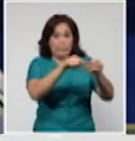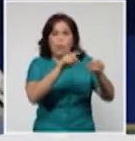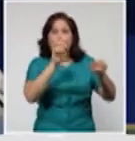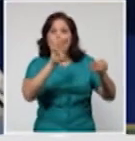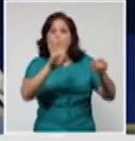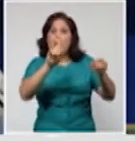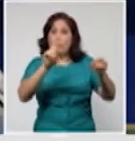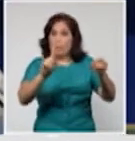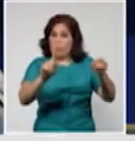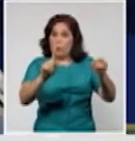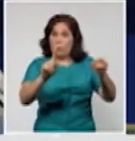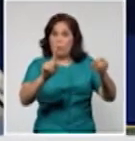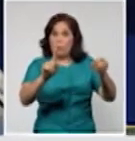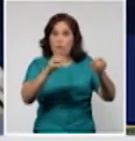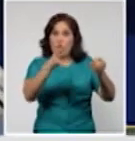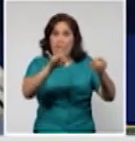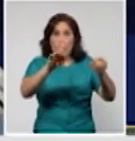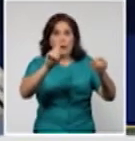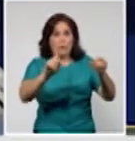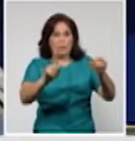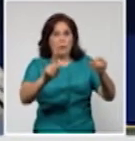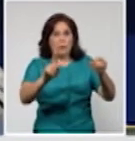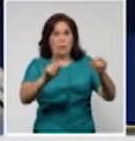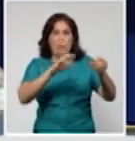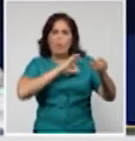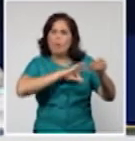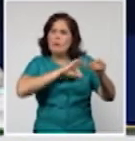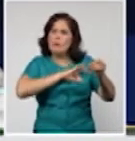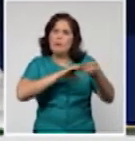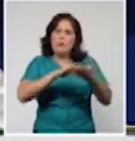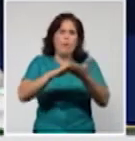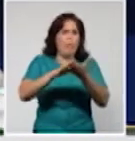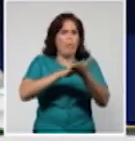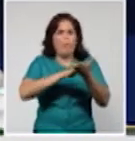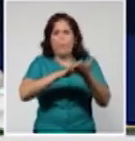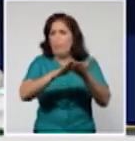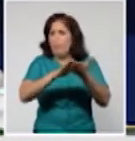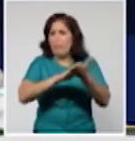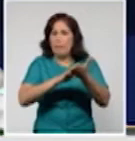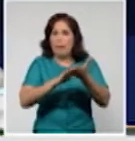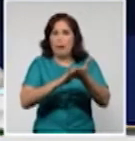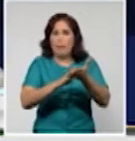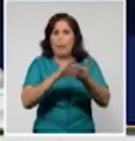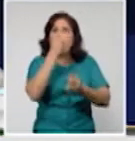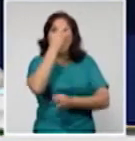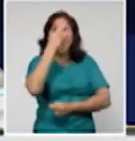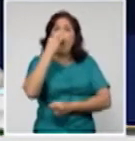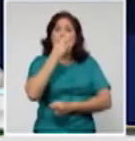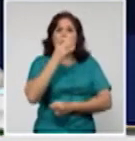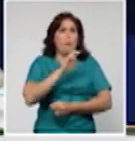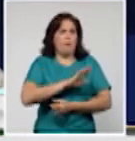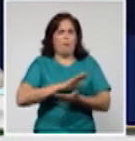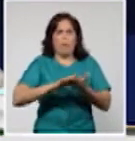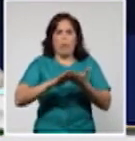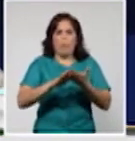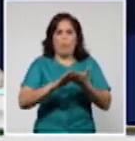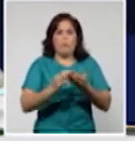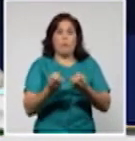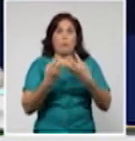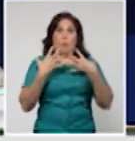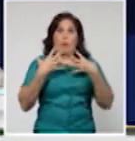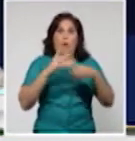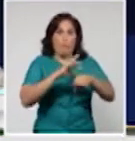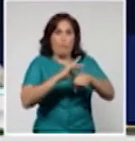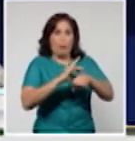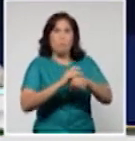57.9% of all confirmed cases since the pandemic began in Cuba. If we look at